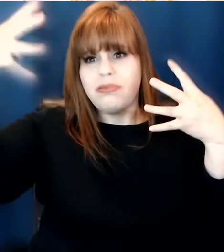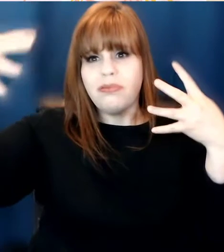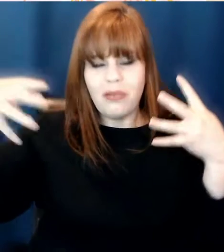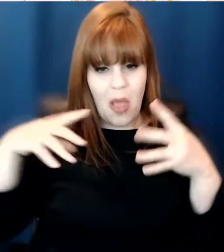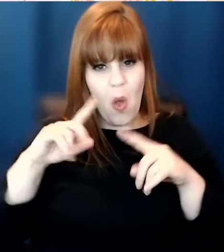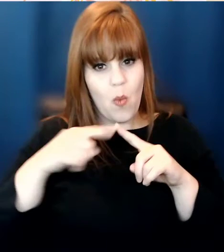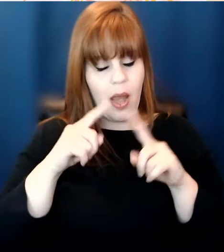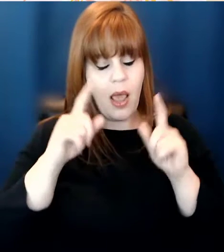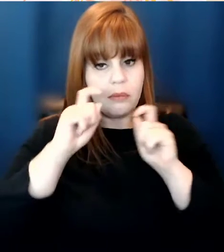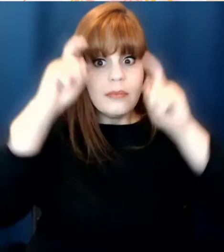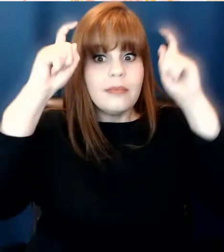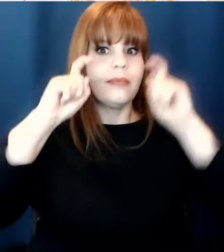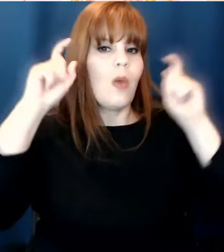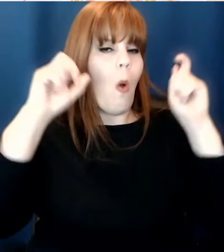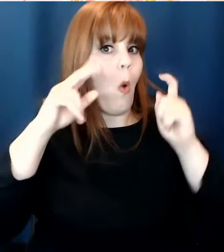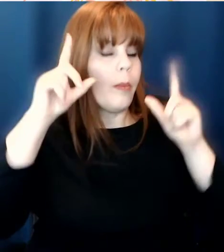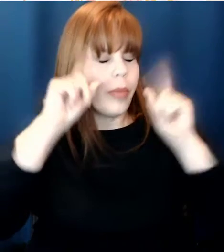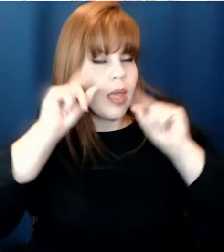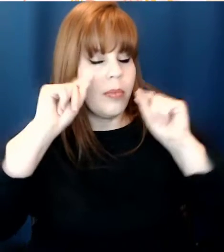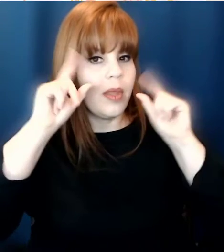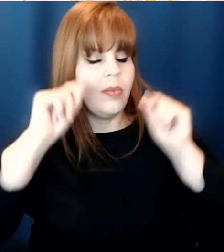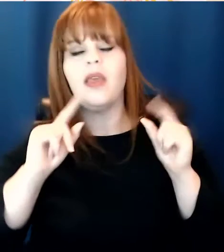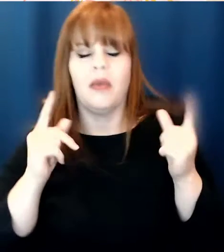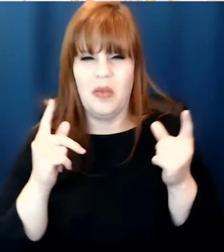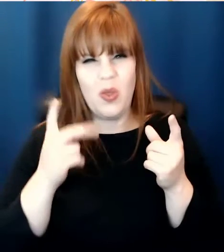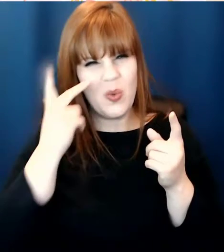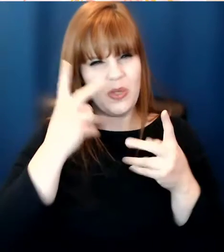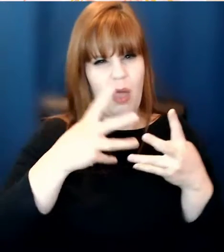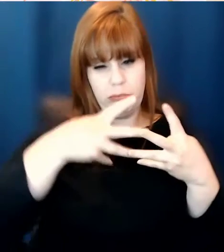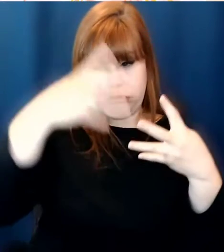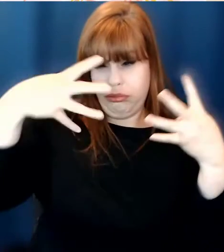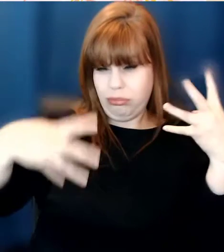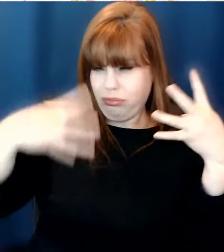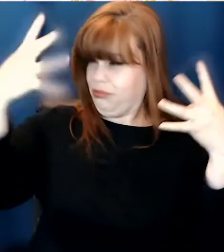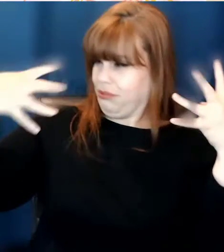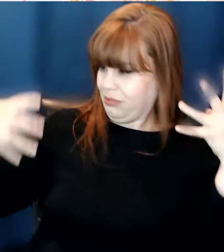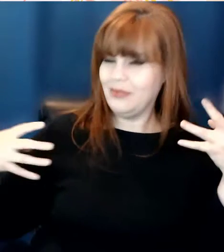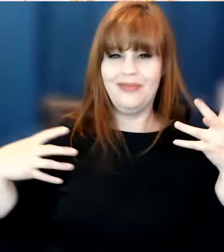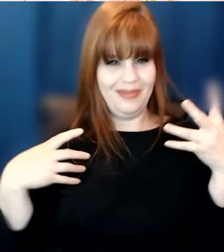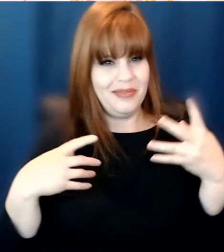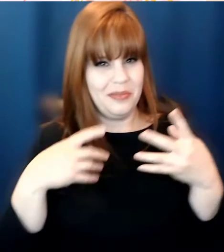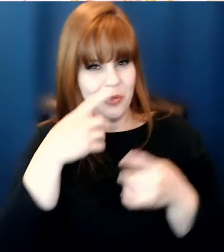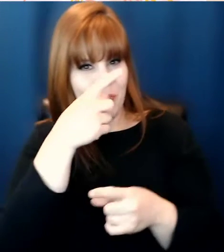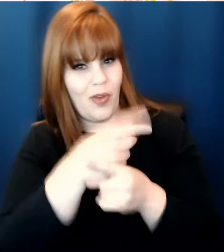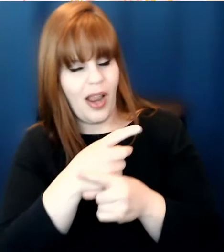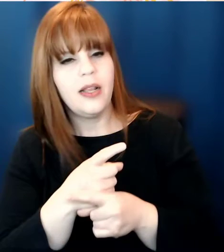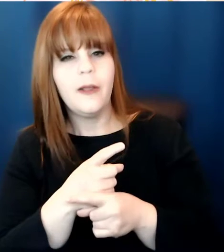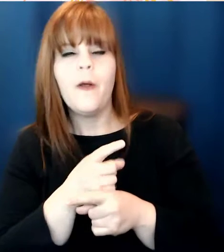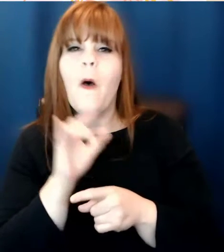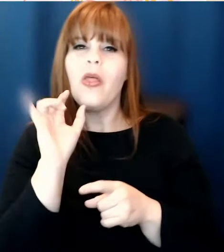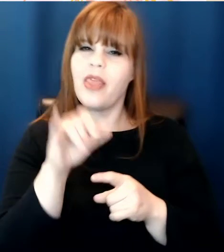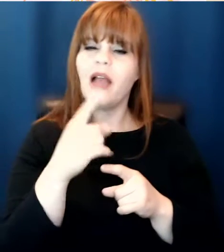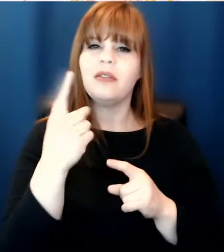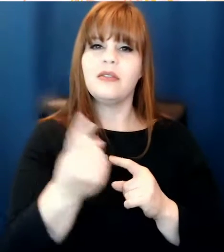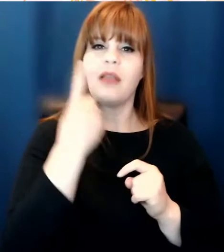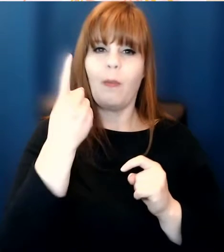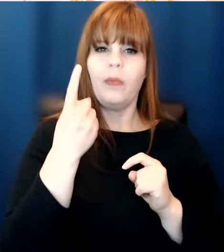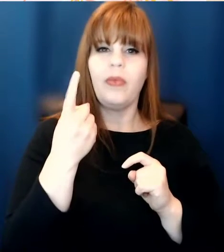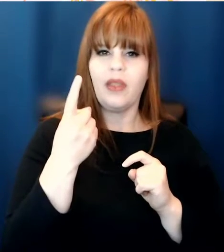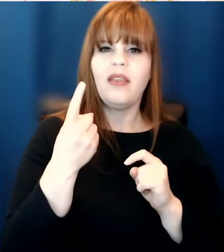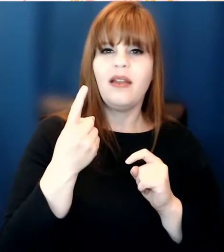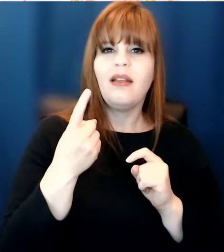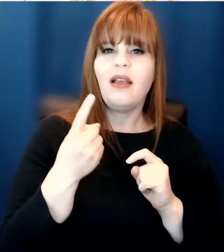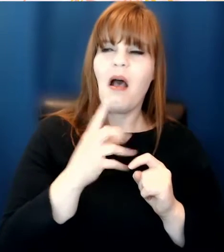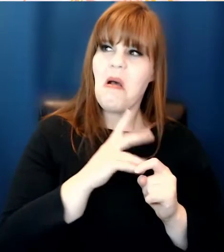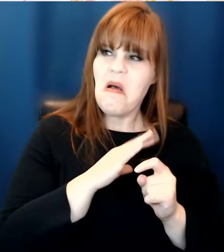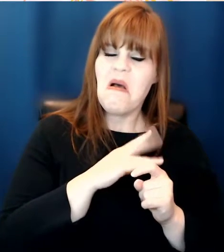eyebrows or blinking, right? And I think that's definitely something